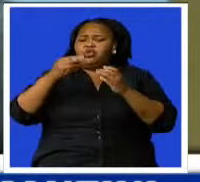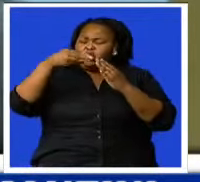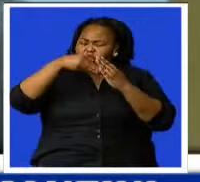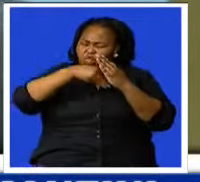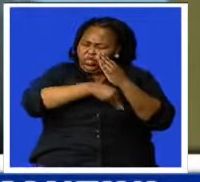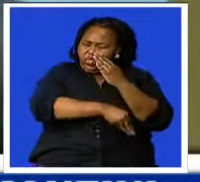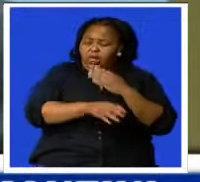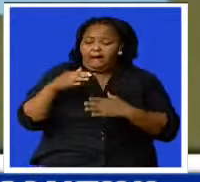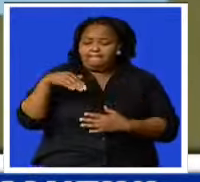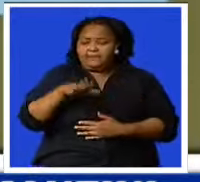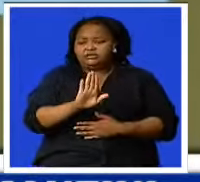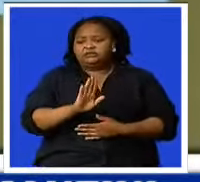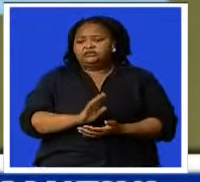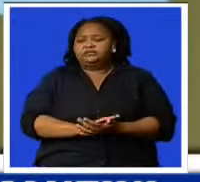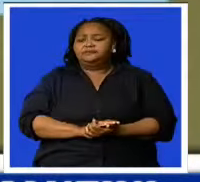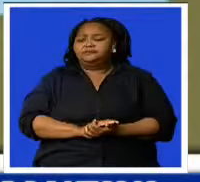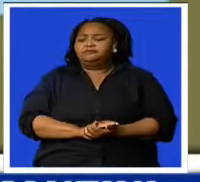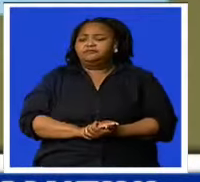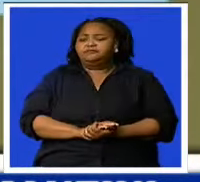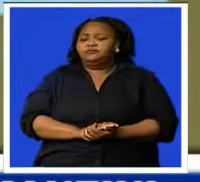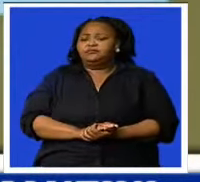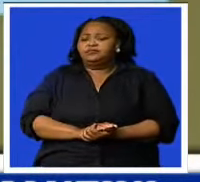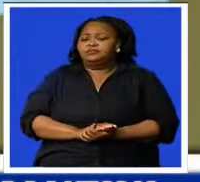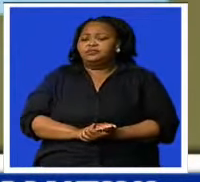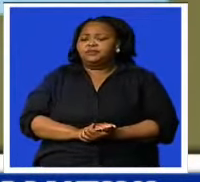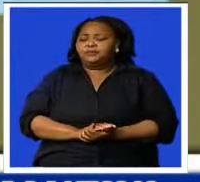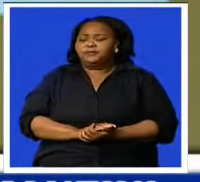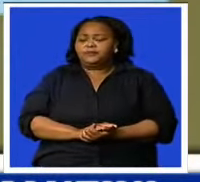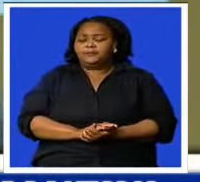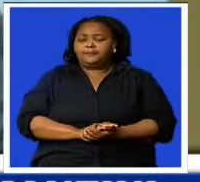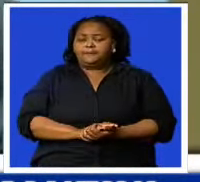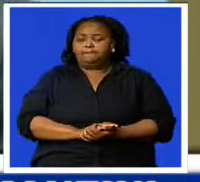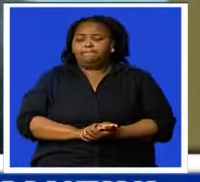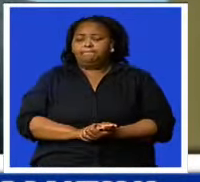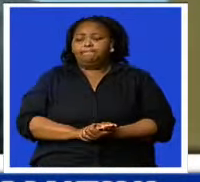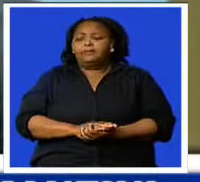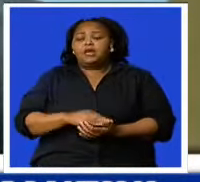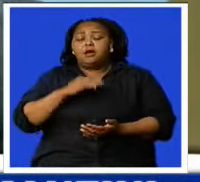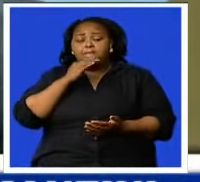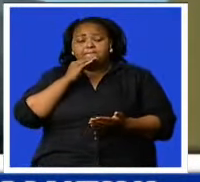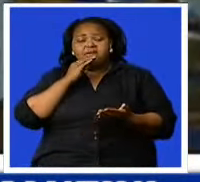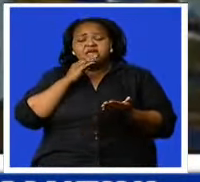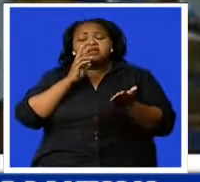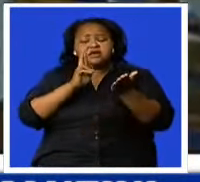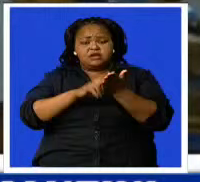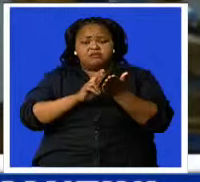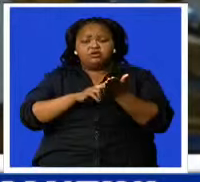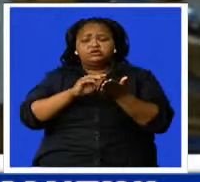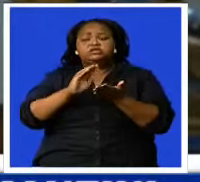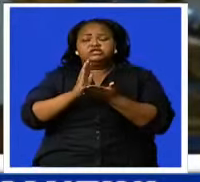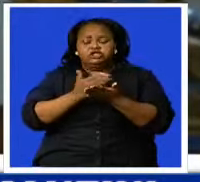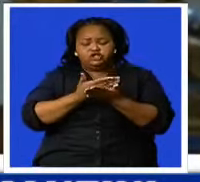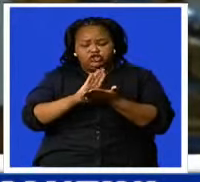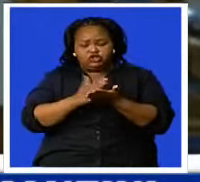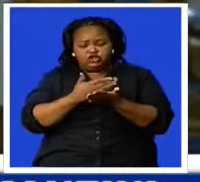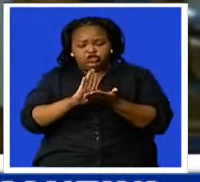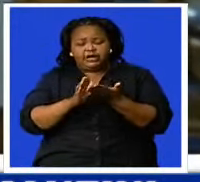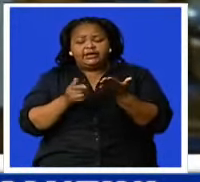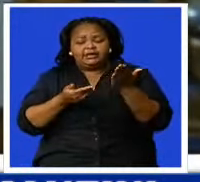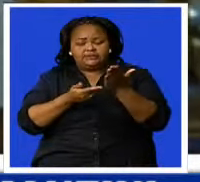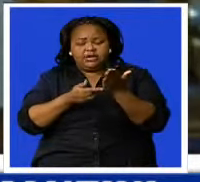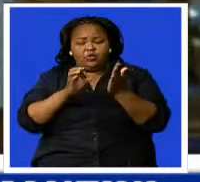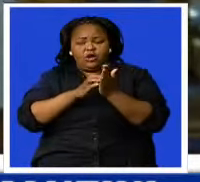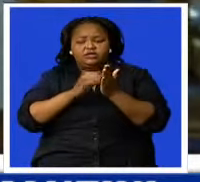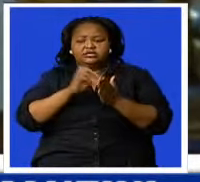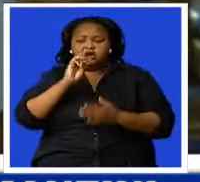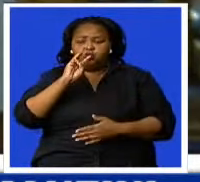and through a ring road, which these studies are still going to be shared with the Manzini Council. Labanye labatawutsinzeka kulo